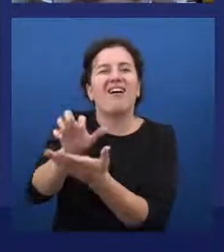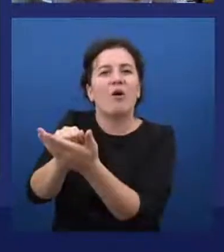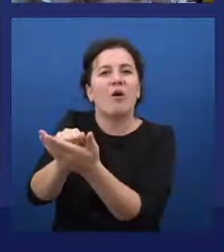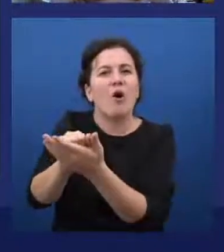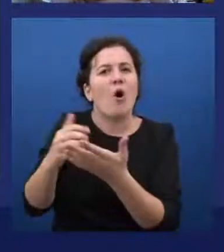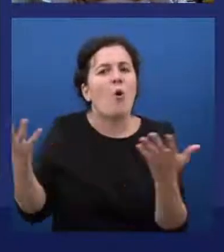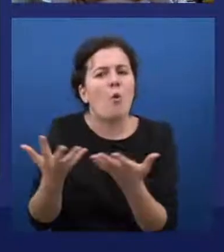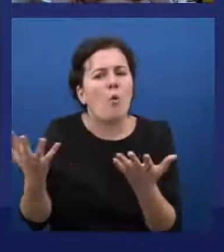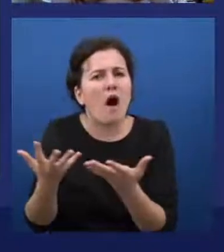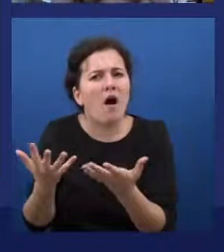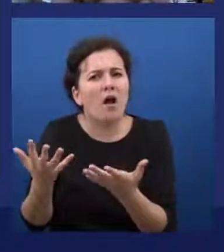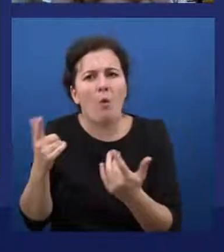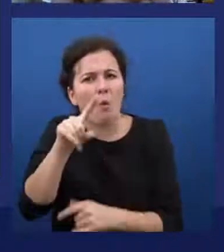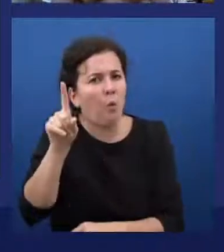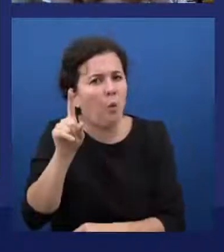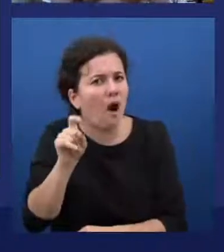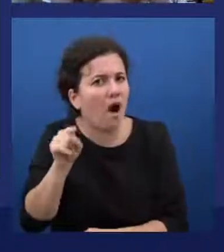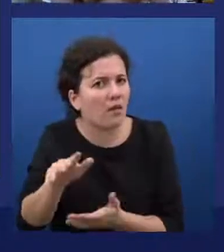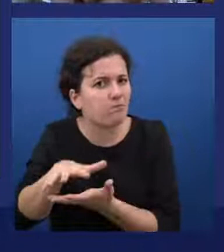there.